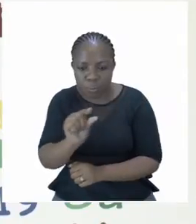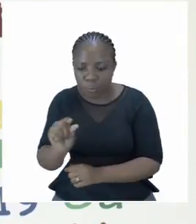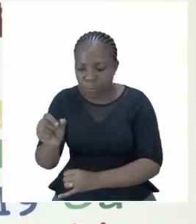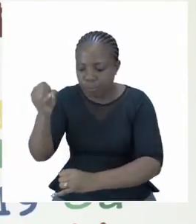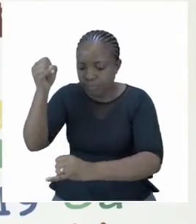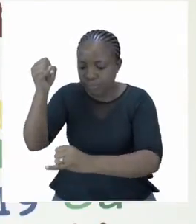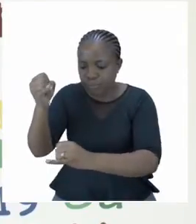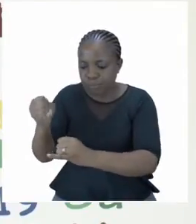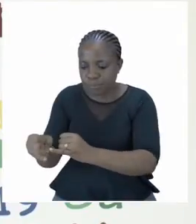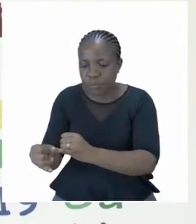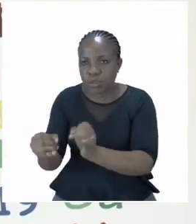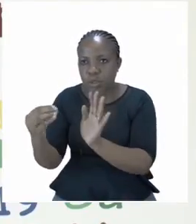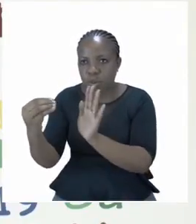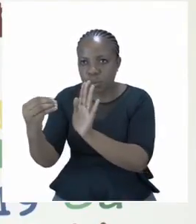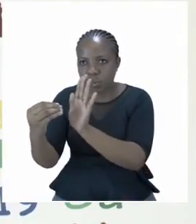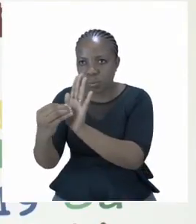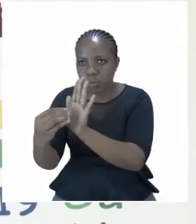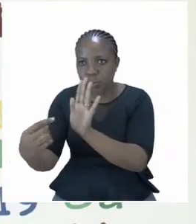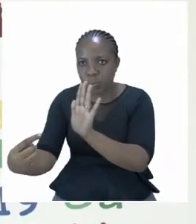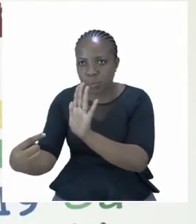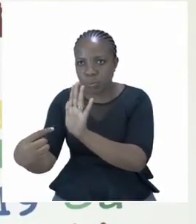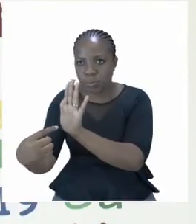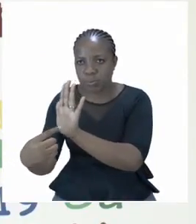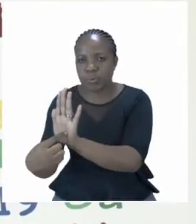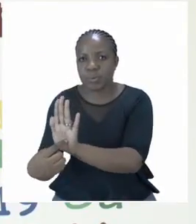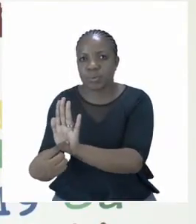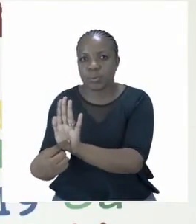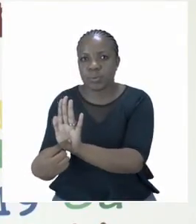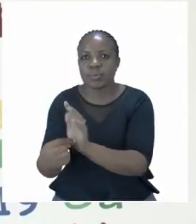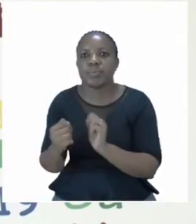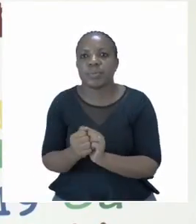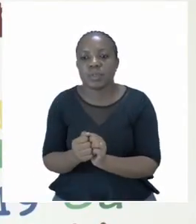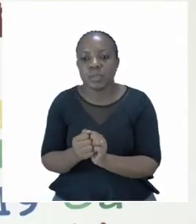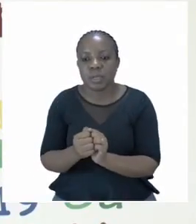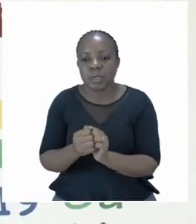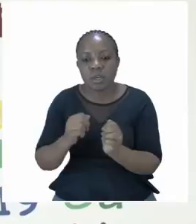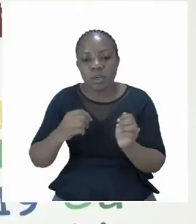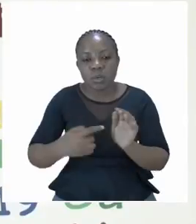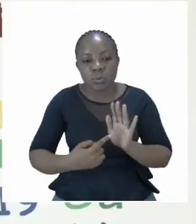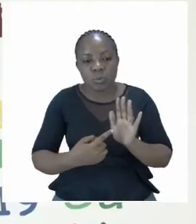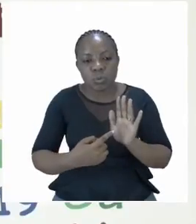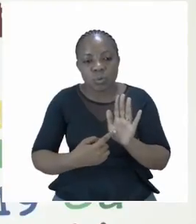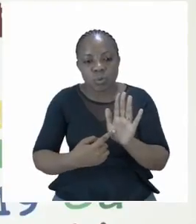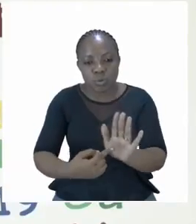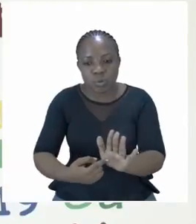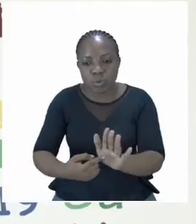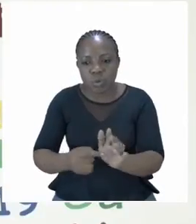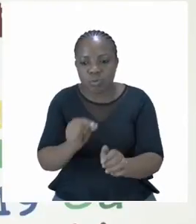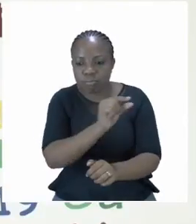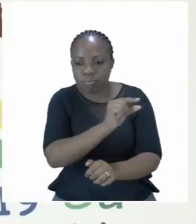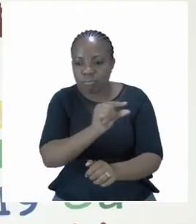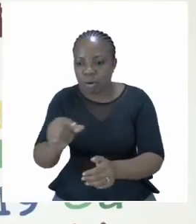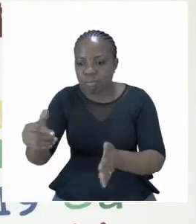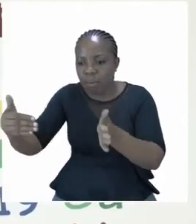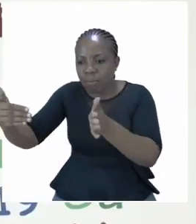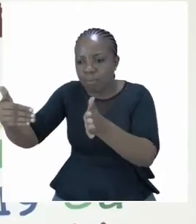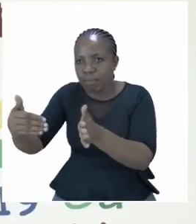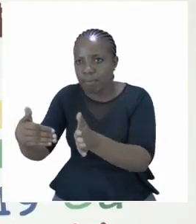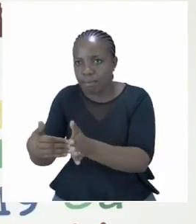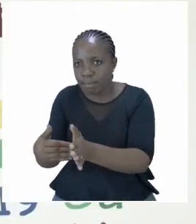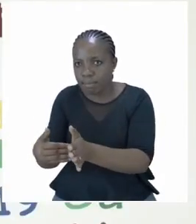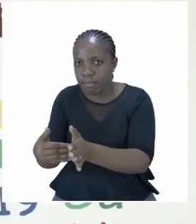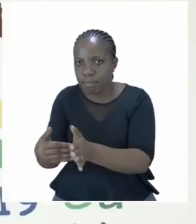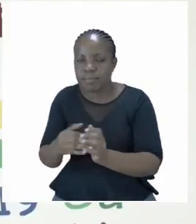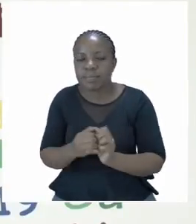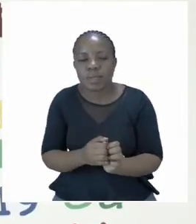the person who's reading it know that we have stopped. And we use the capital letter at the beginning